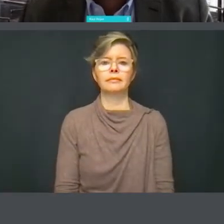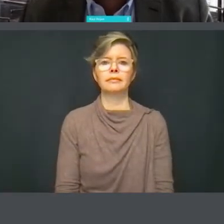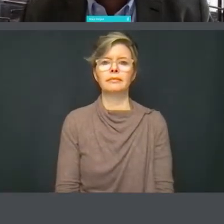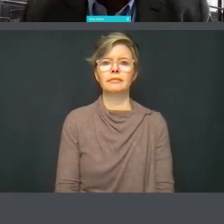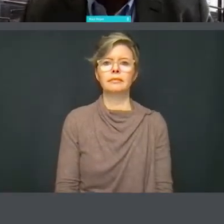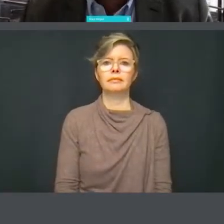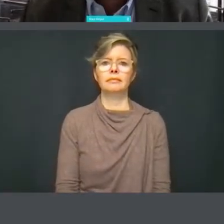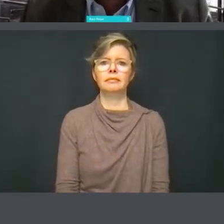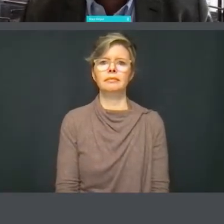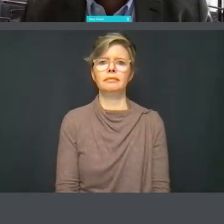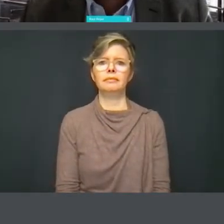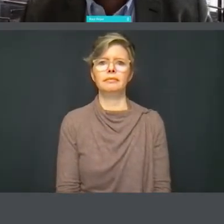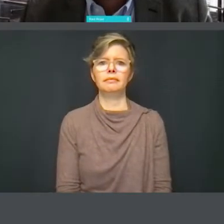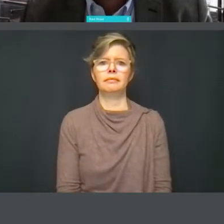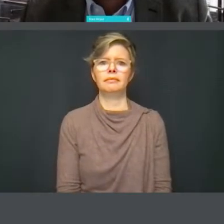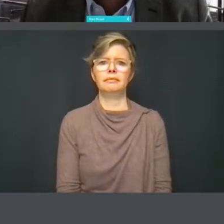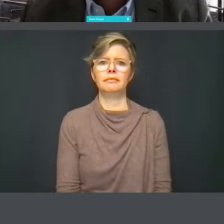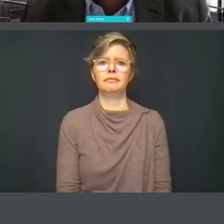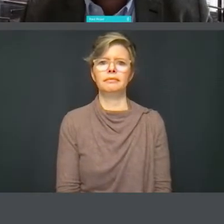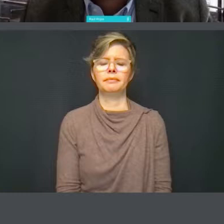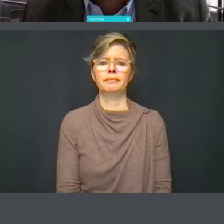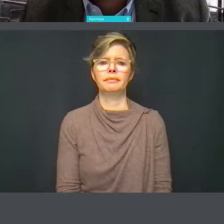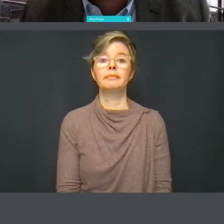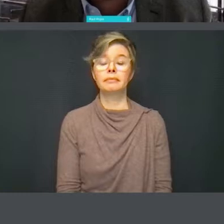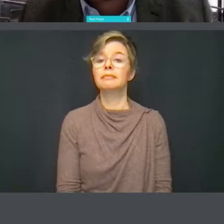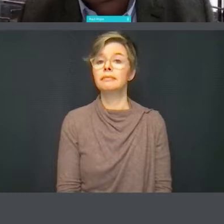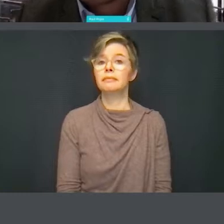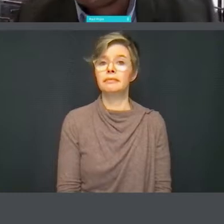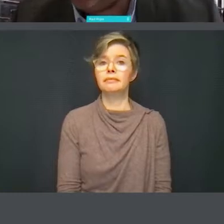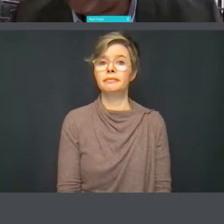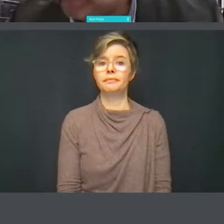Okay, hit the wrong button. Okay, so